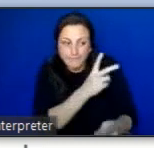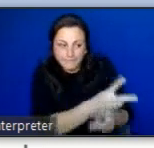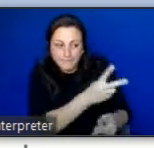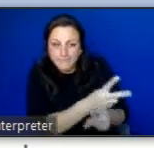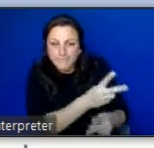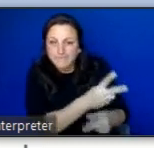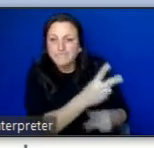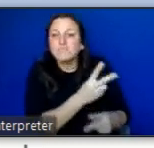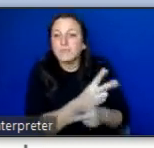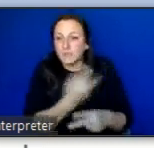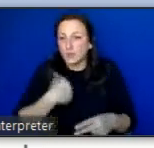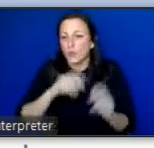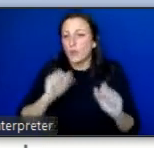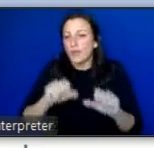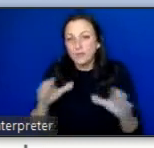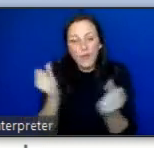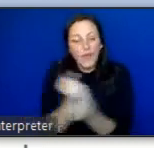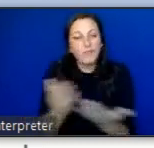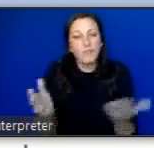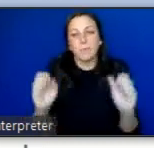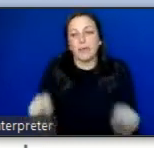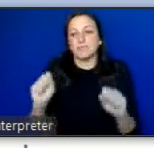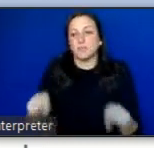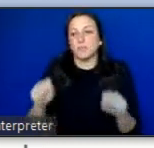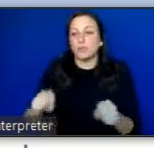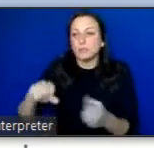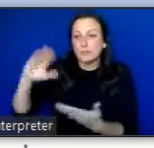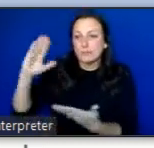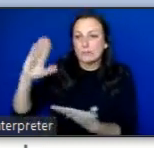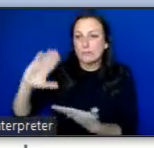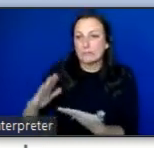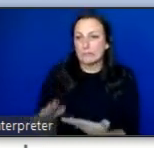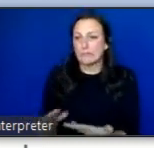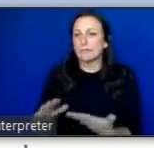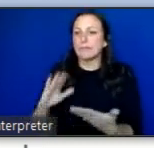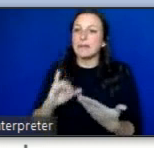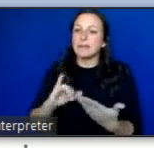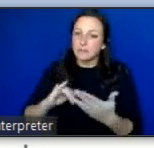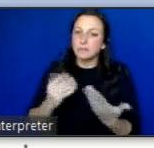do all that we could to stem the tide of this virus. And we have